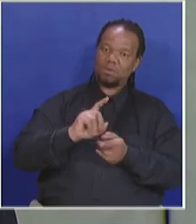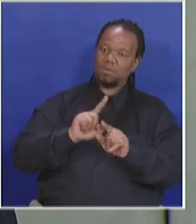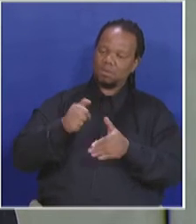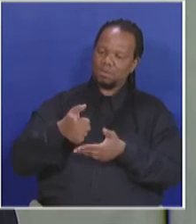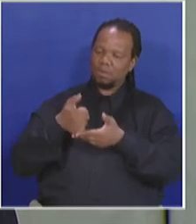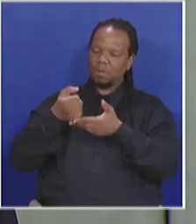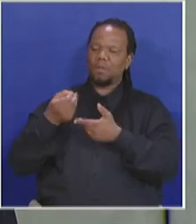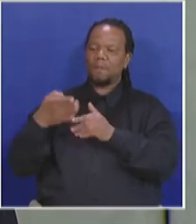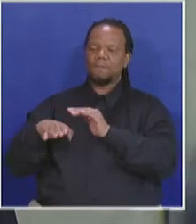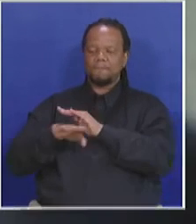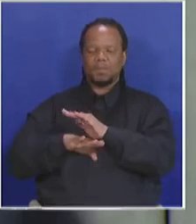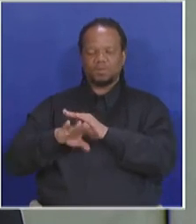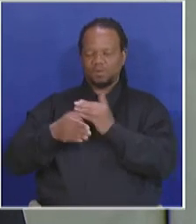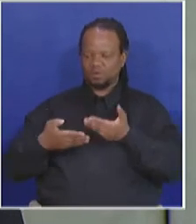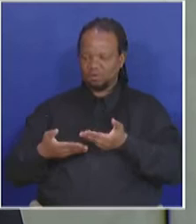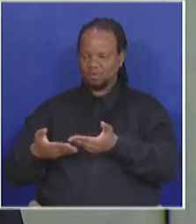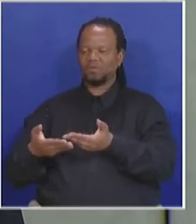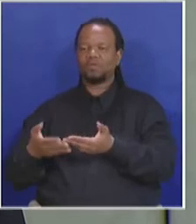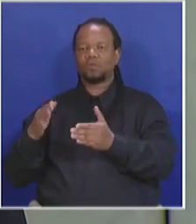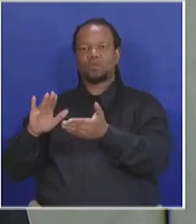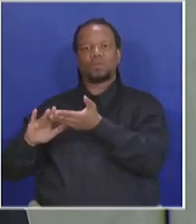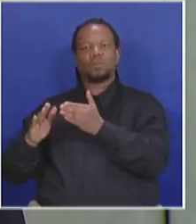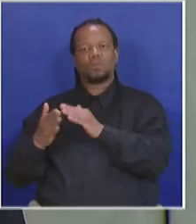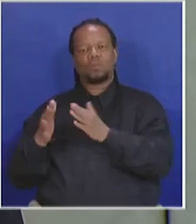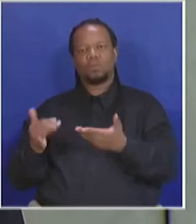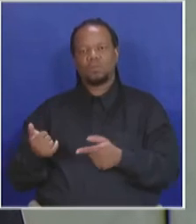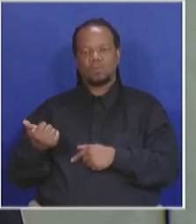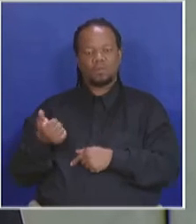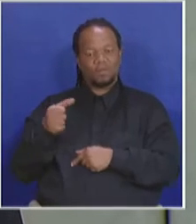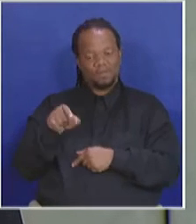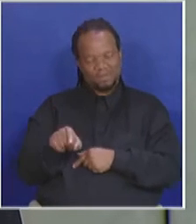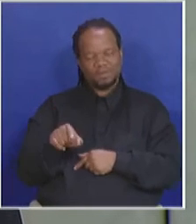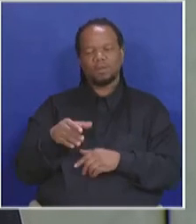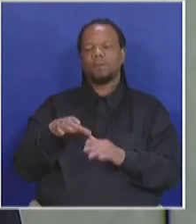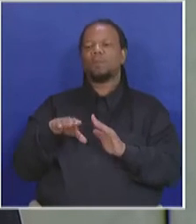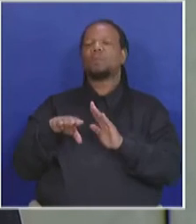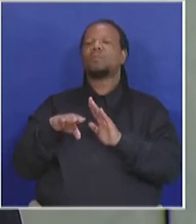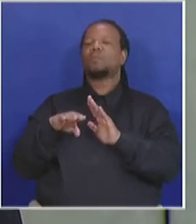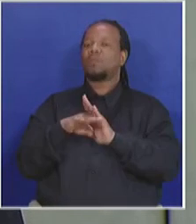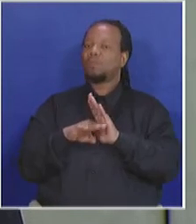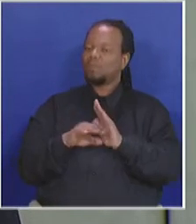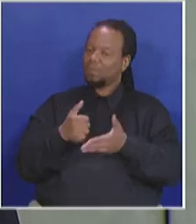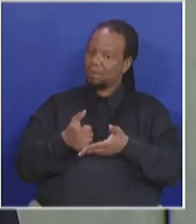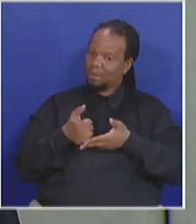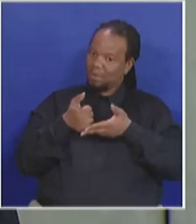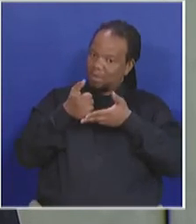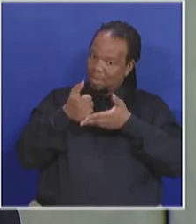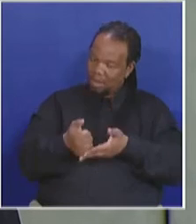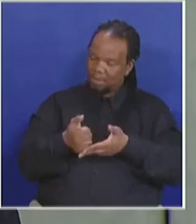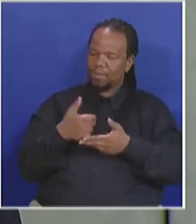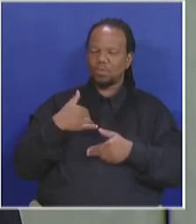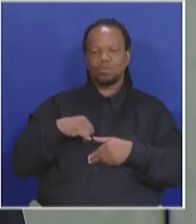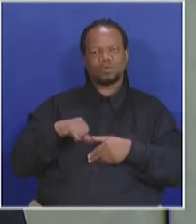basic services in our communities. The MIG program is an integral part of providing municipal services. The provision of